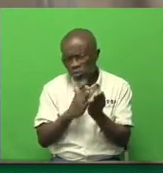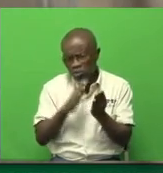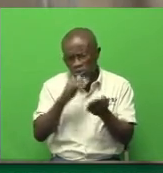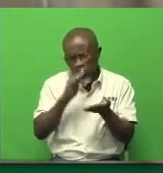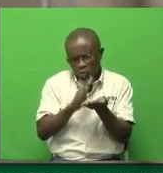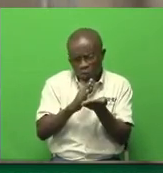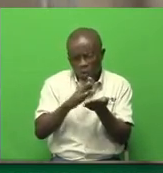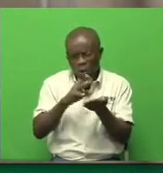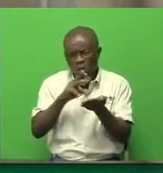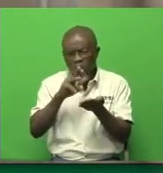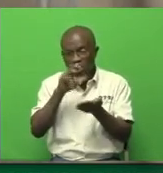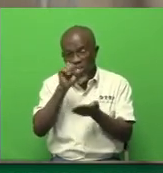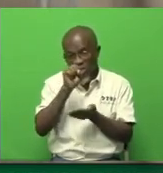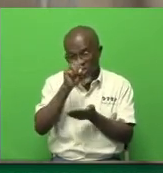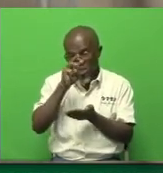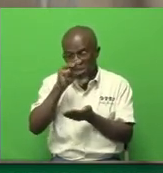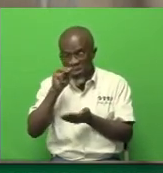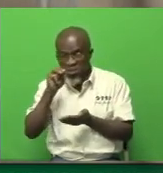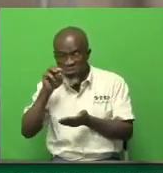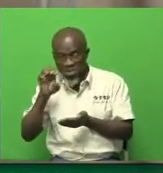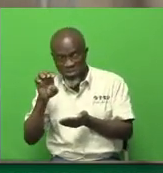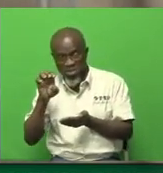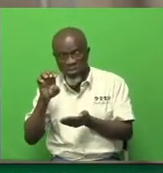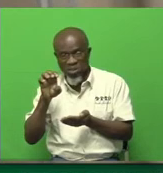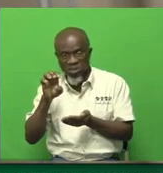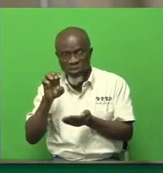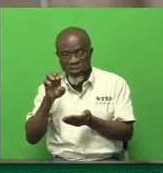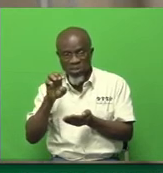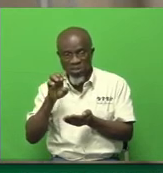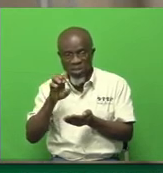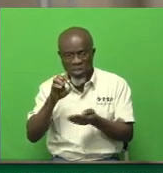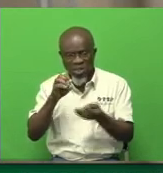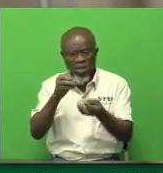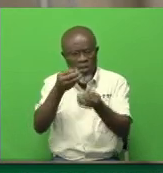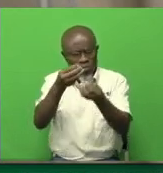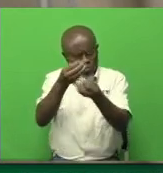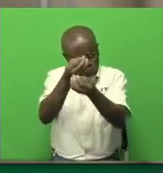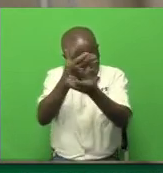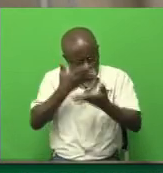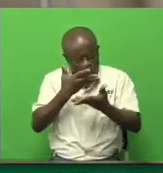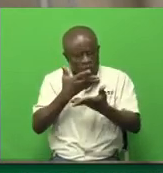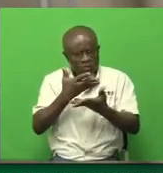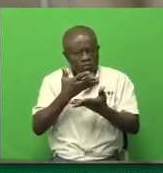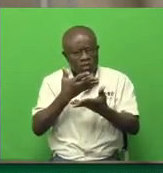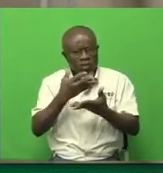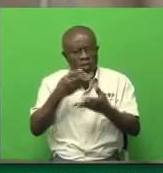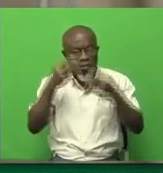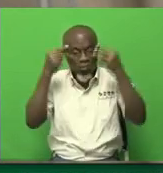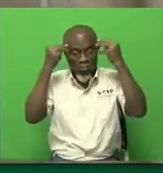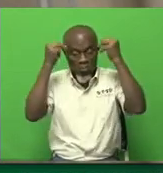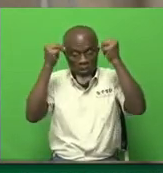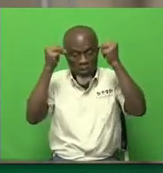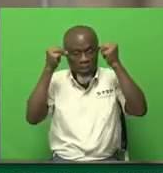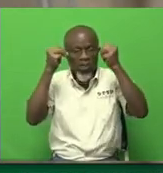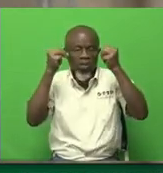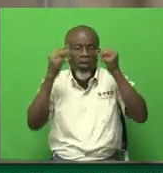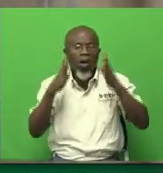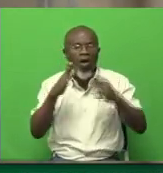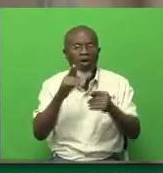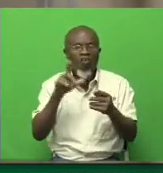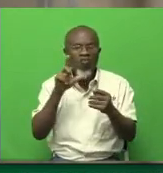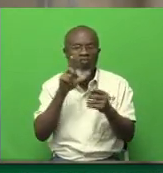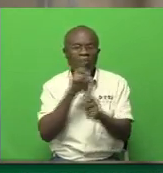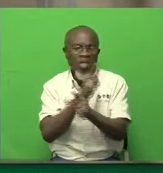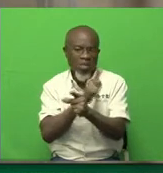that was a figure that was provided to us in this house by the minister of Labor when asked in